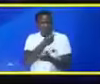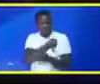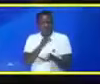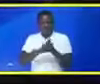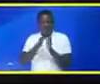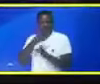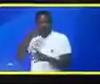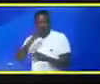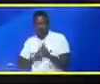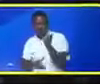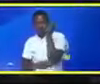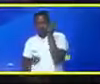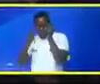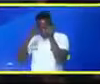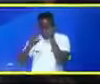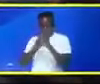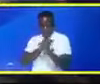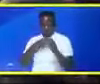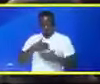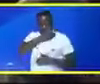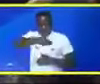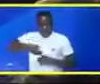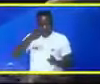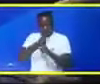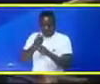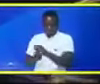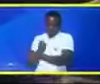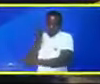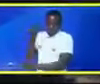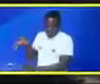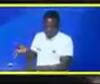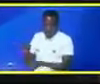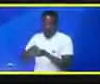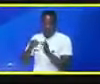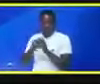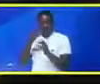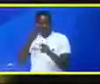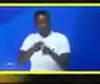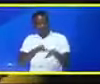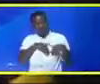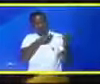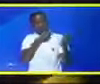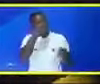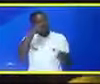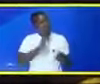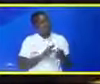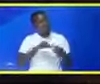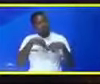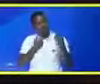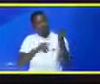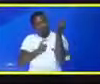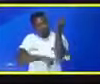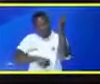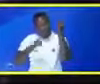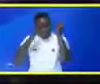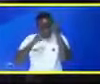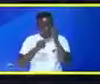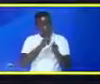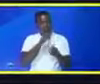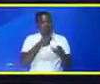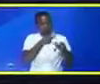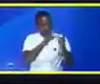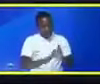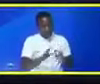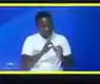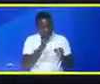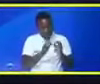much as you are inside the house, you are not welcome. You are called a thief, not a visitor, for the simple reason that you did